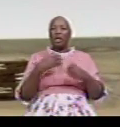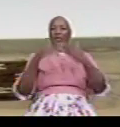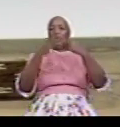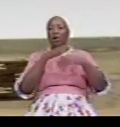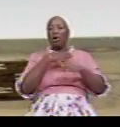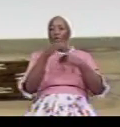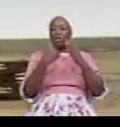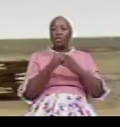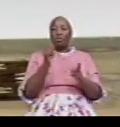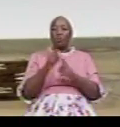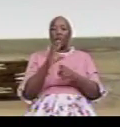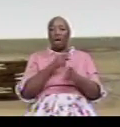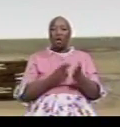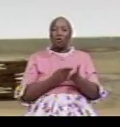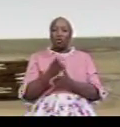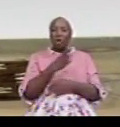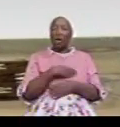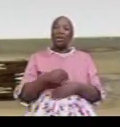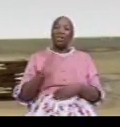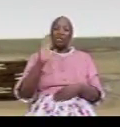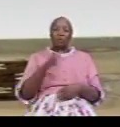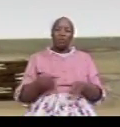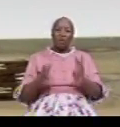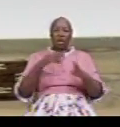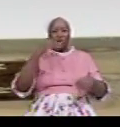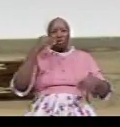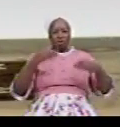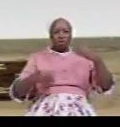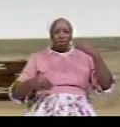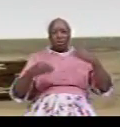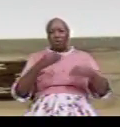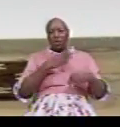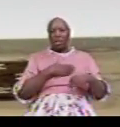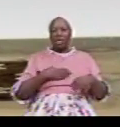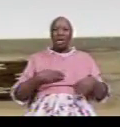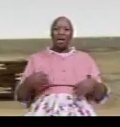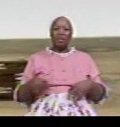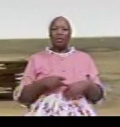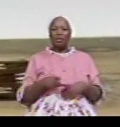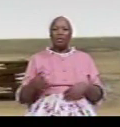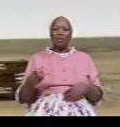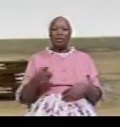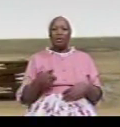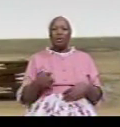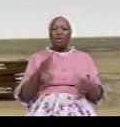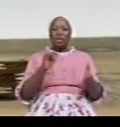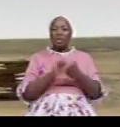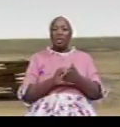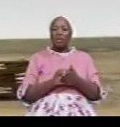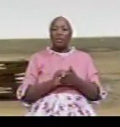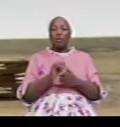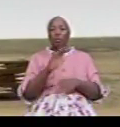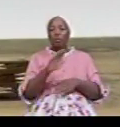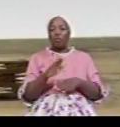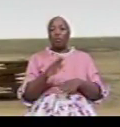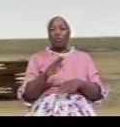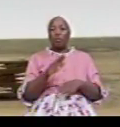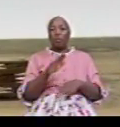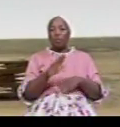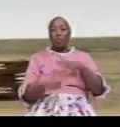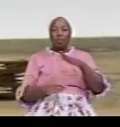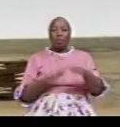his ways judgment, and those that walk in